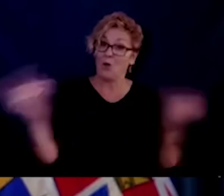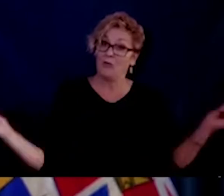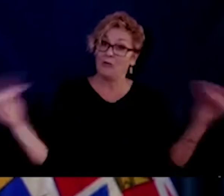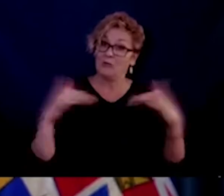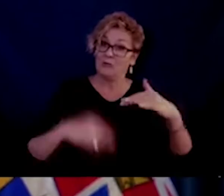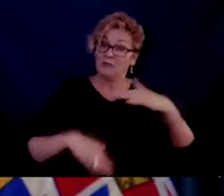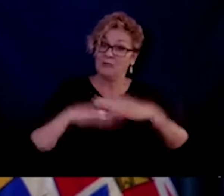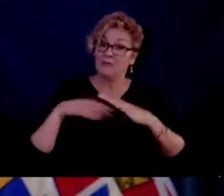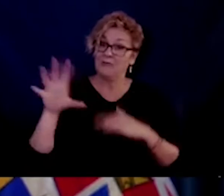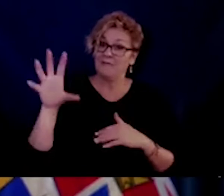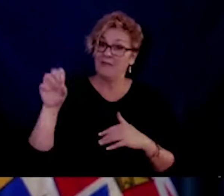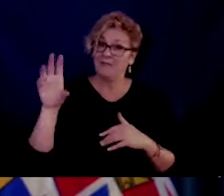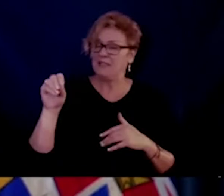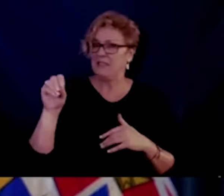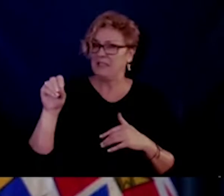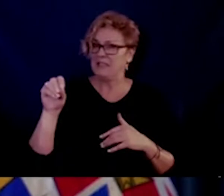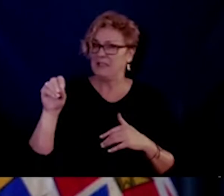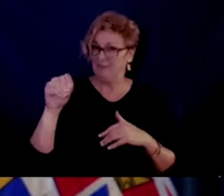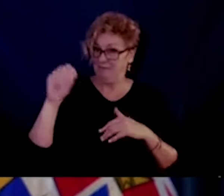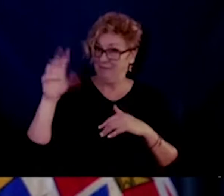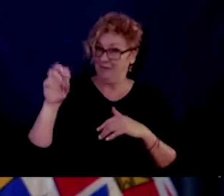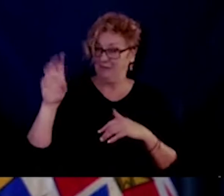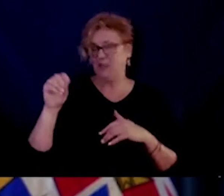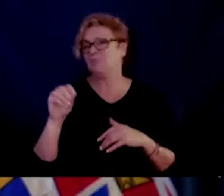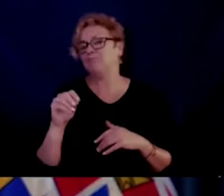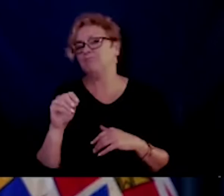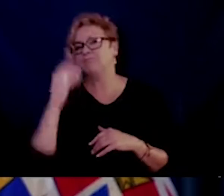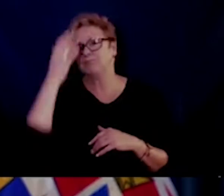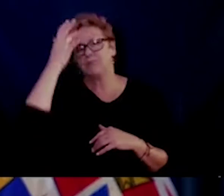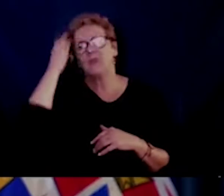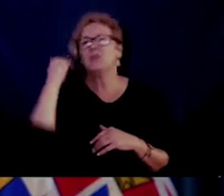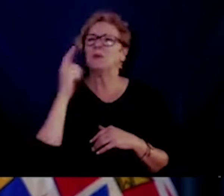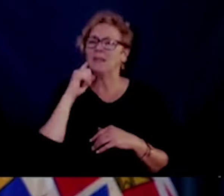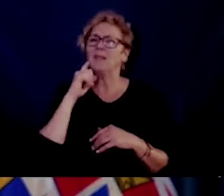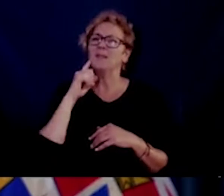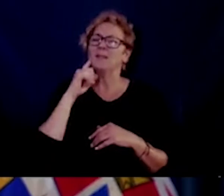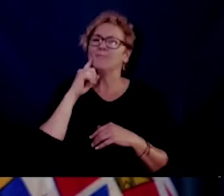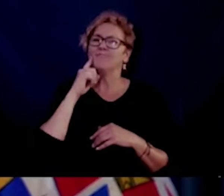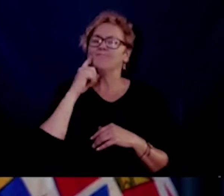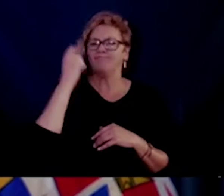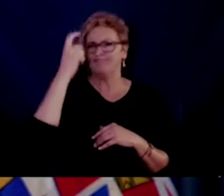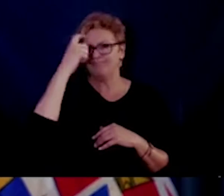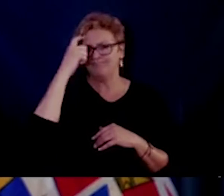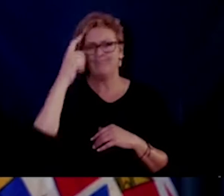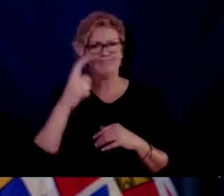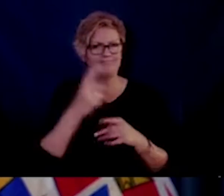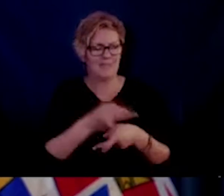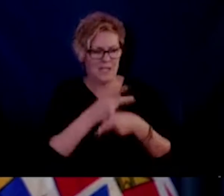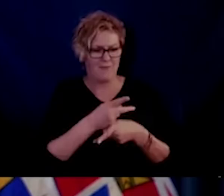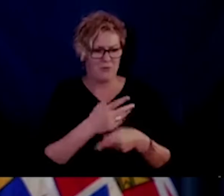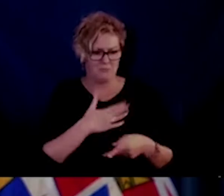we can't be outside as often as well, we know that risk goes up. So it's, these are